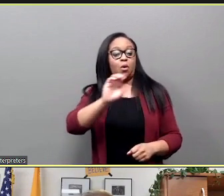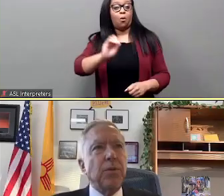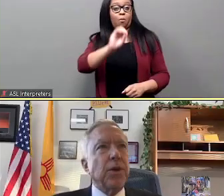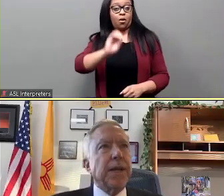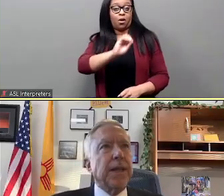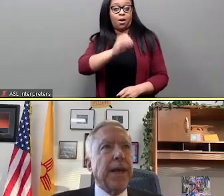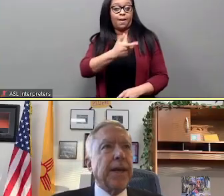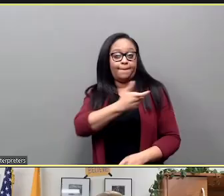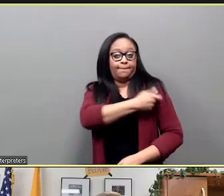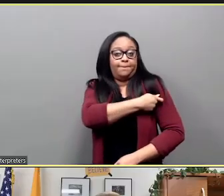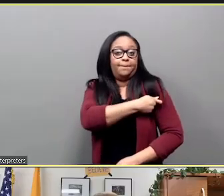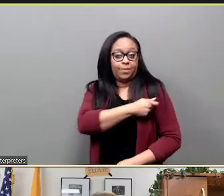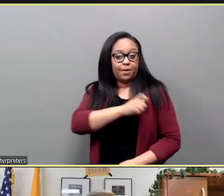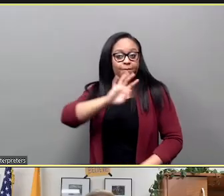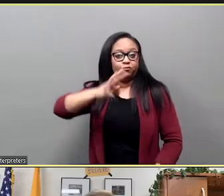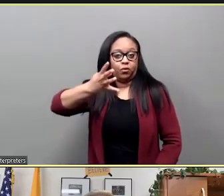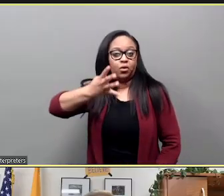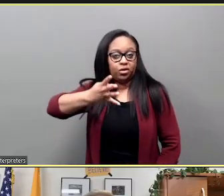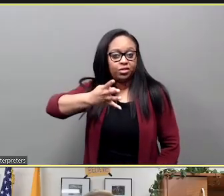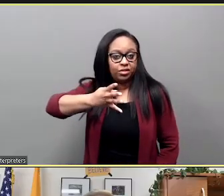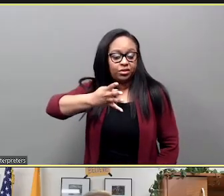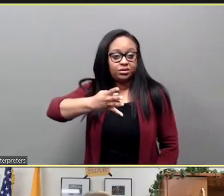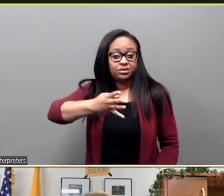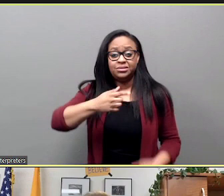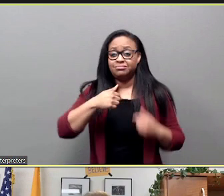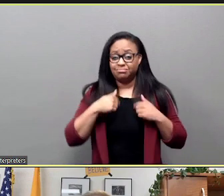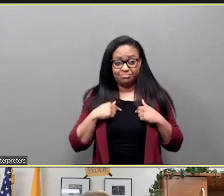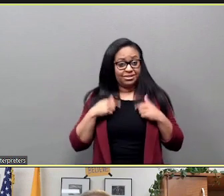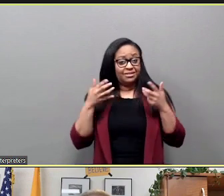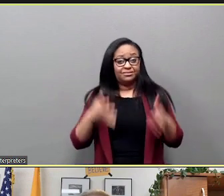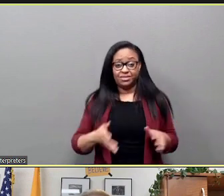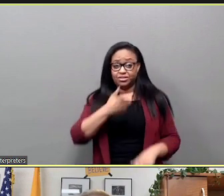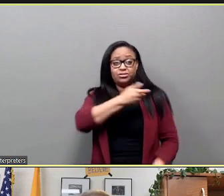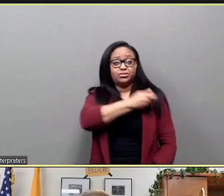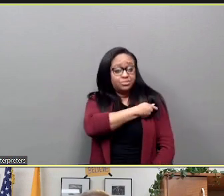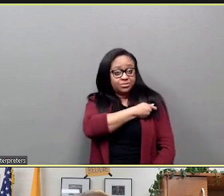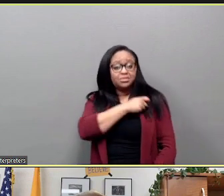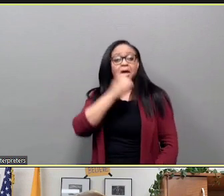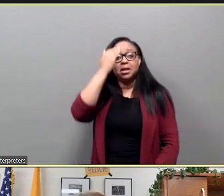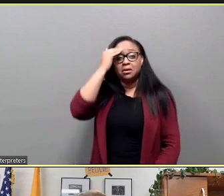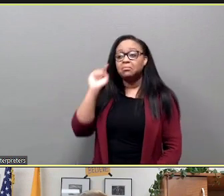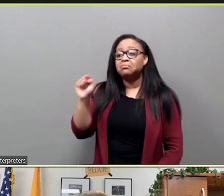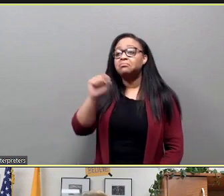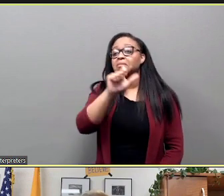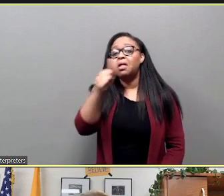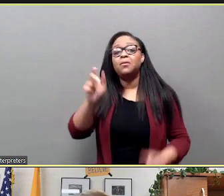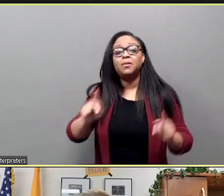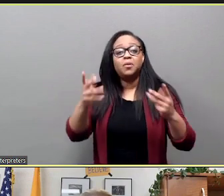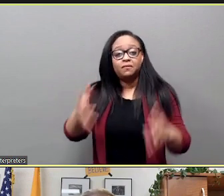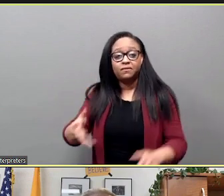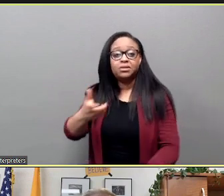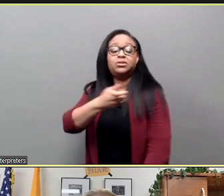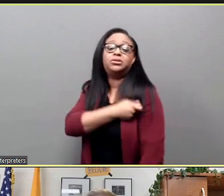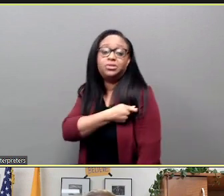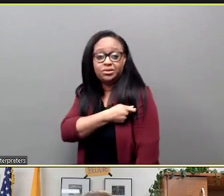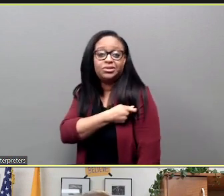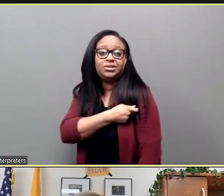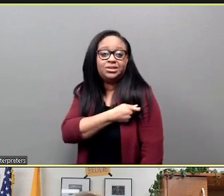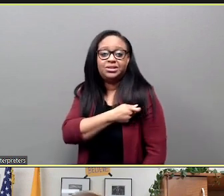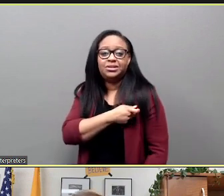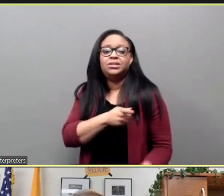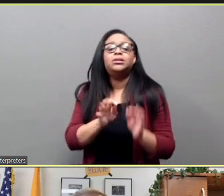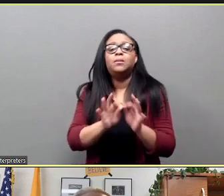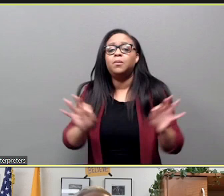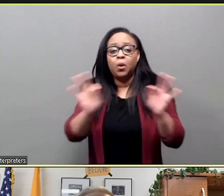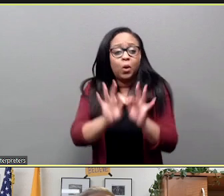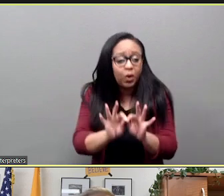months ago. Really glad that we did. It's safe to get both vaccines at the same time. There is